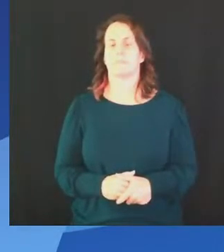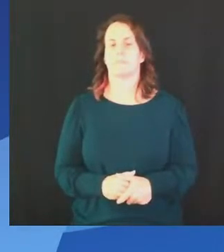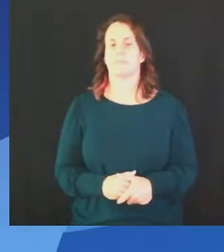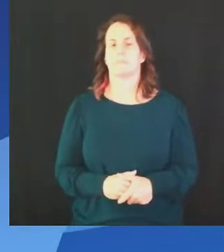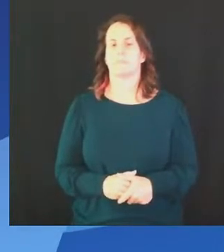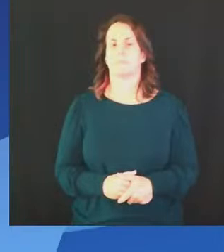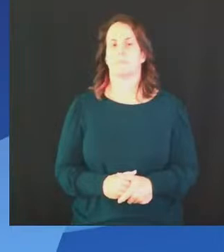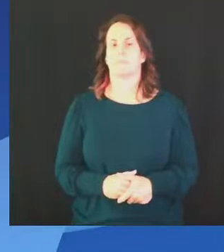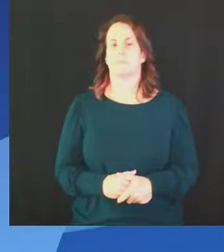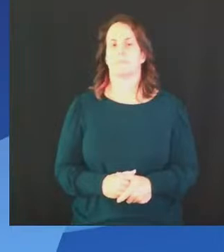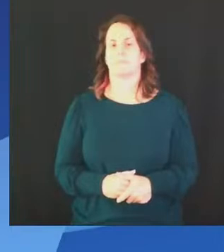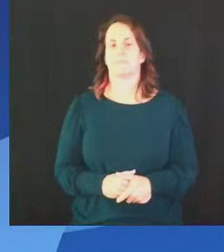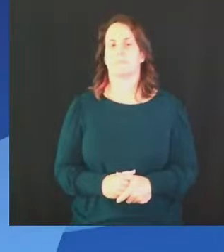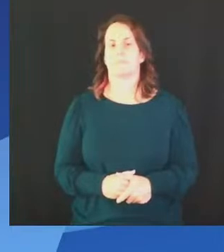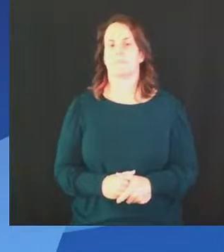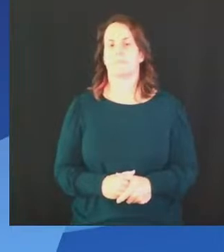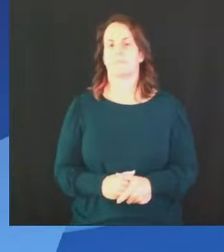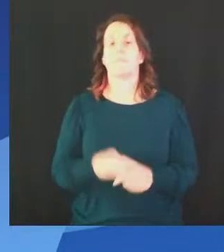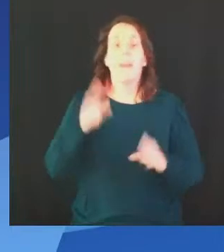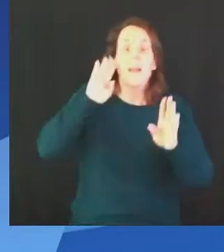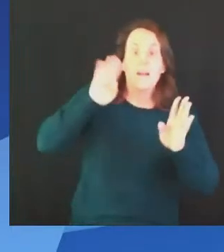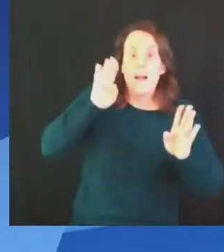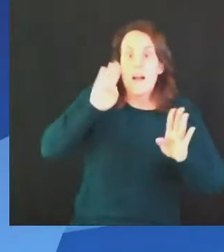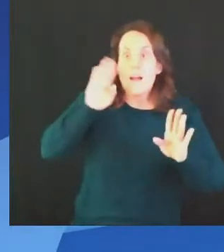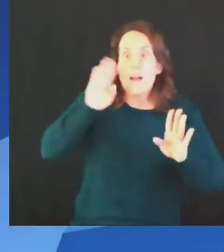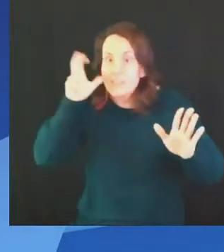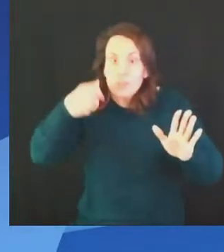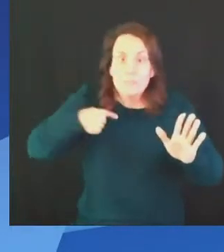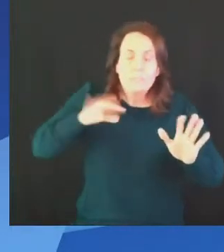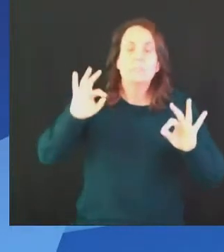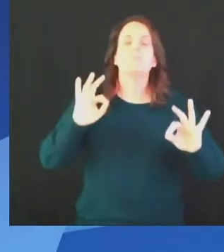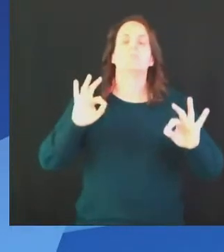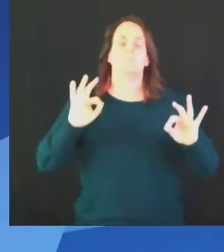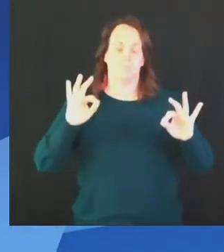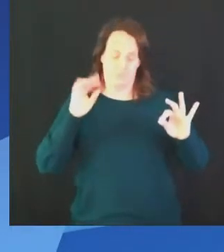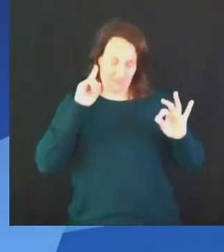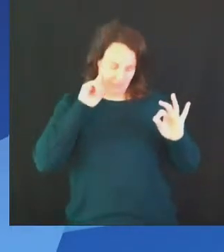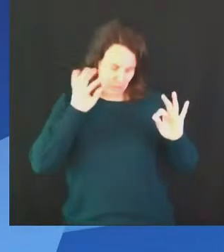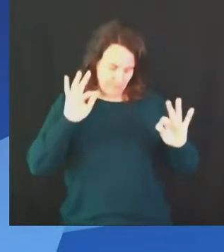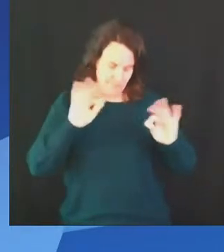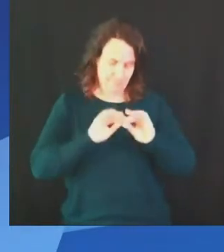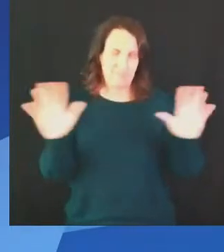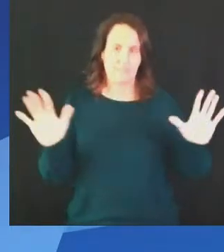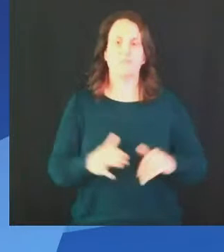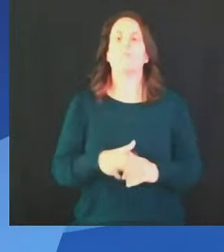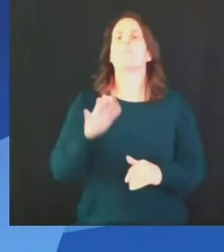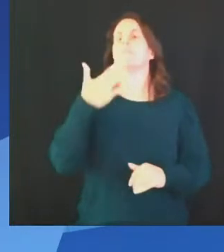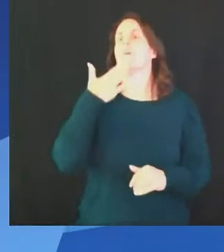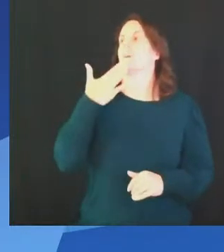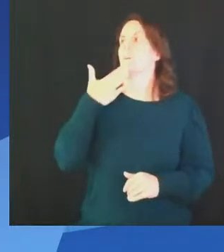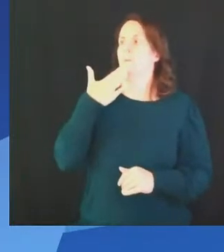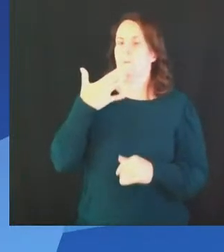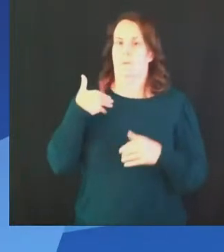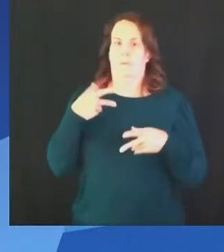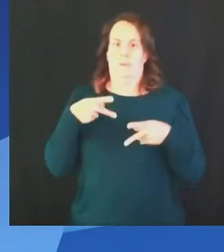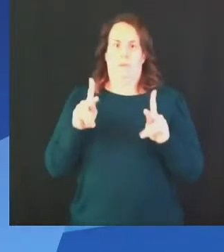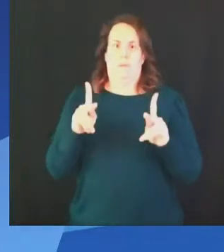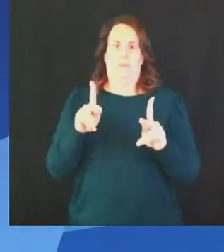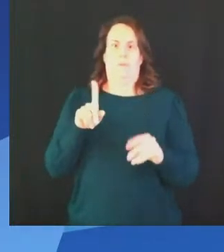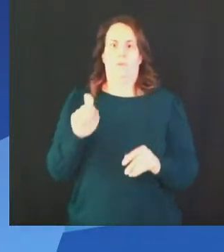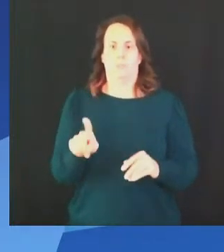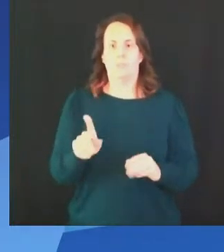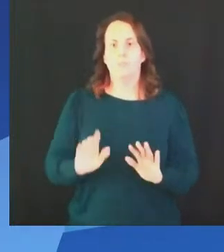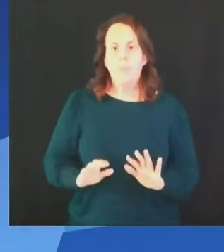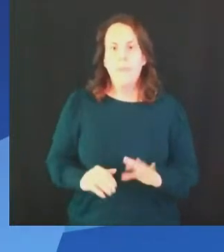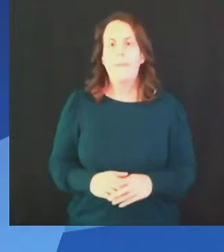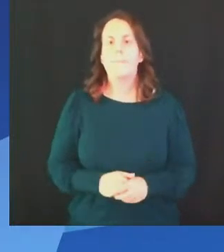Hi, can you hear me? Yes, we can. Okay, thank you so much for taking my call, guys. So obviously here outside of State Fair Park, we are